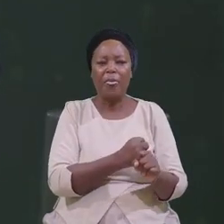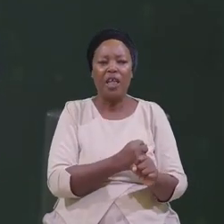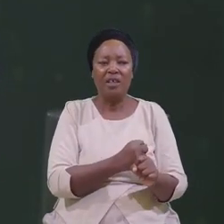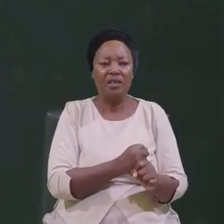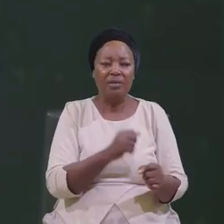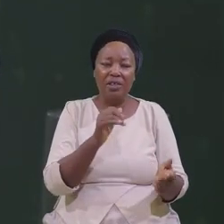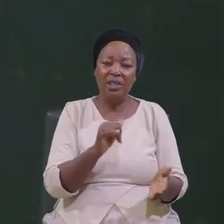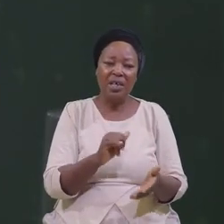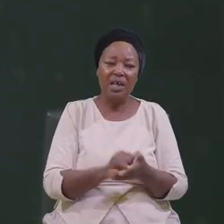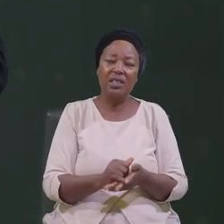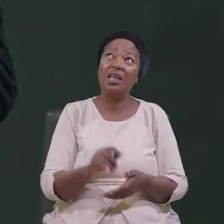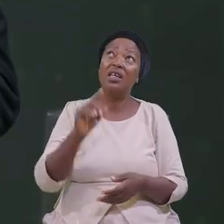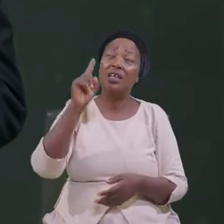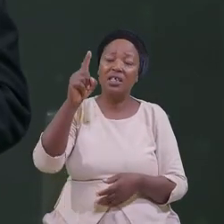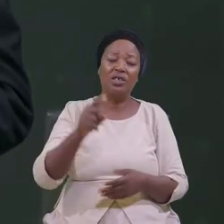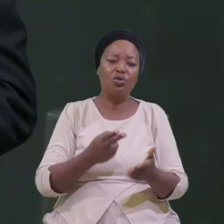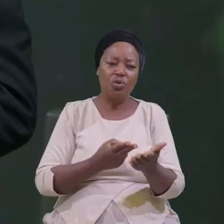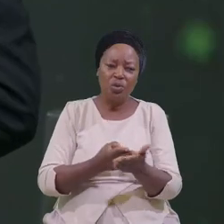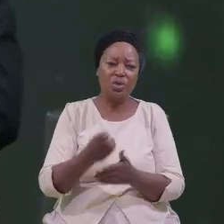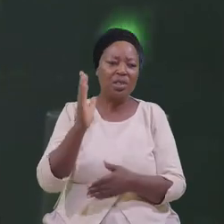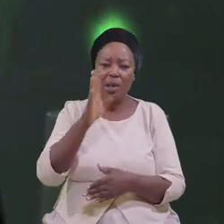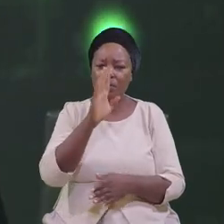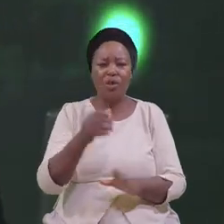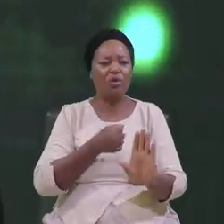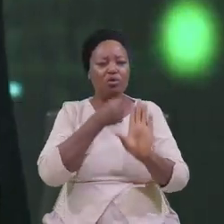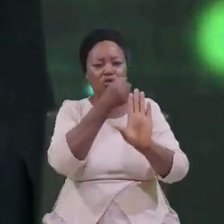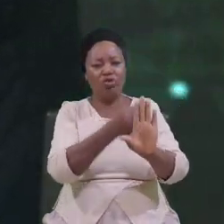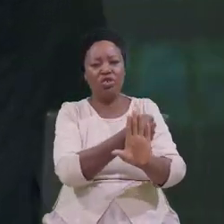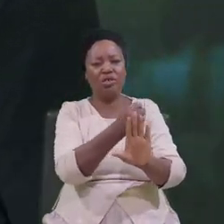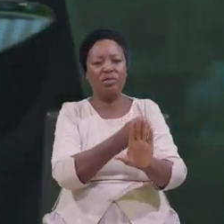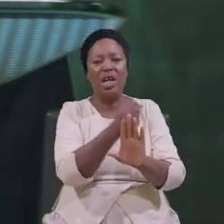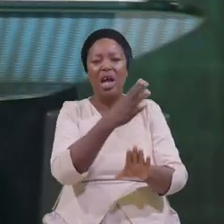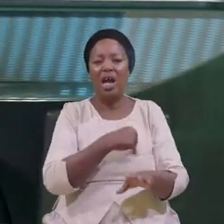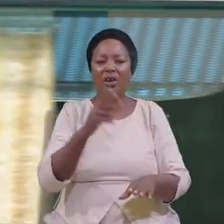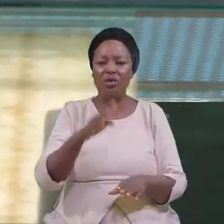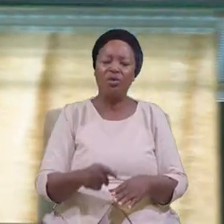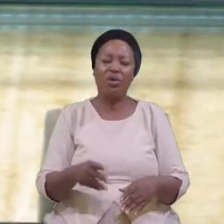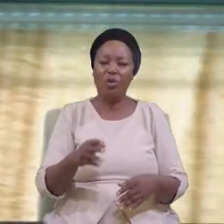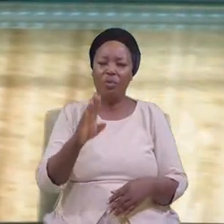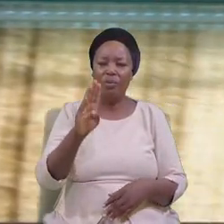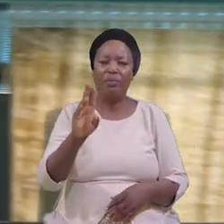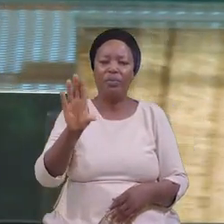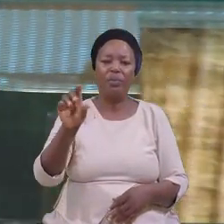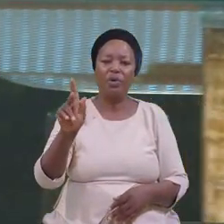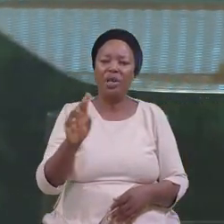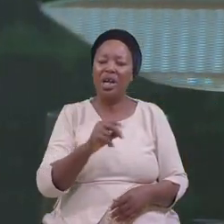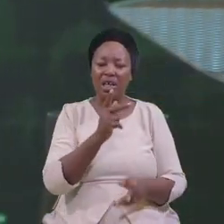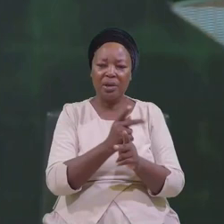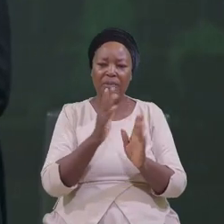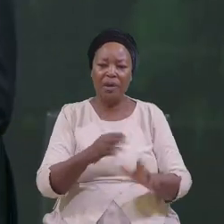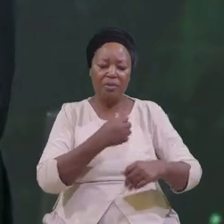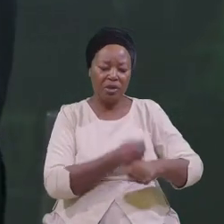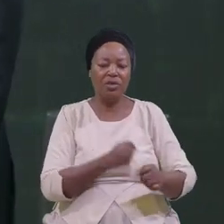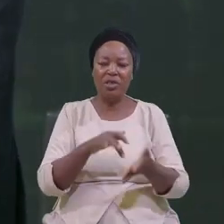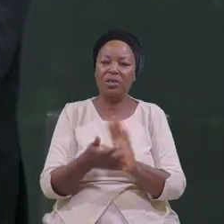truth shall be thy shield and thy buckler. Only